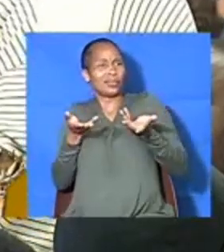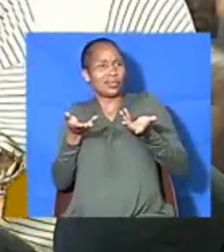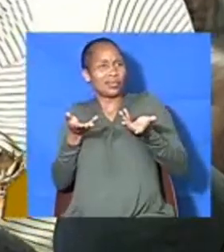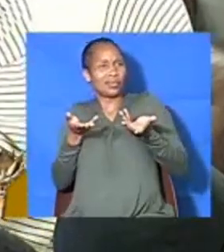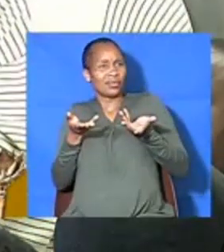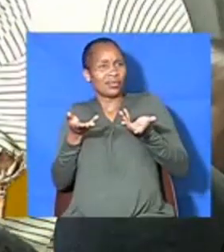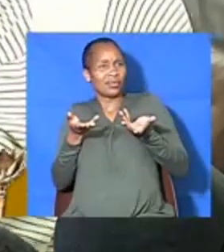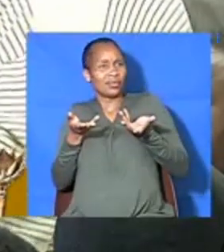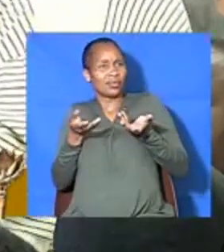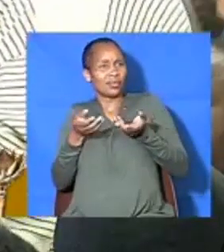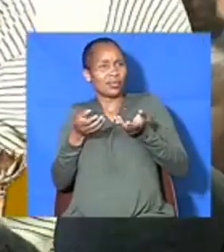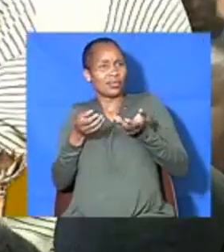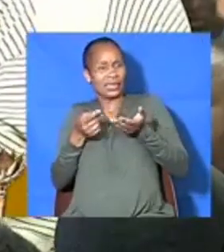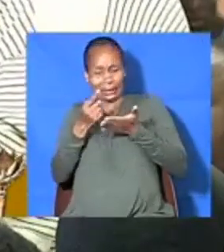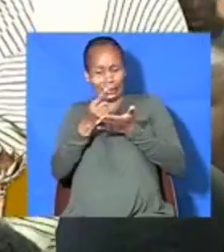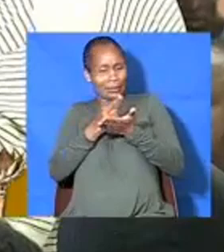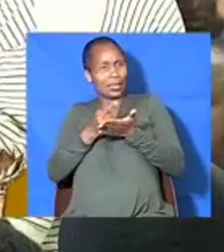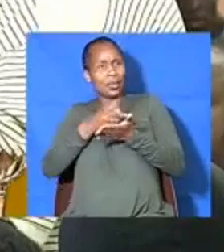there.